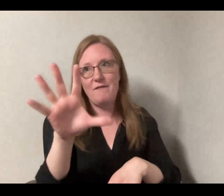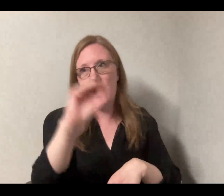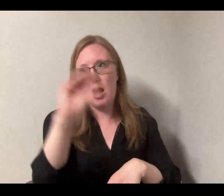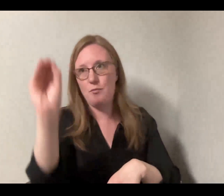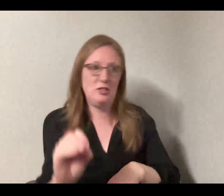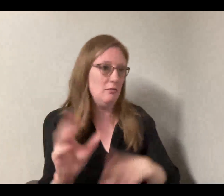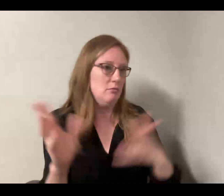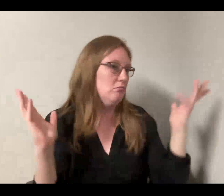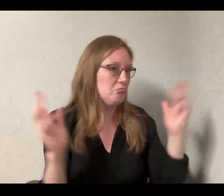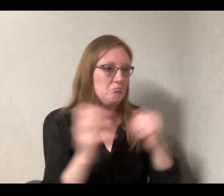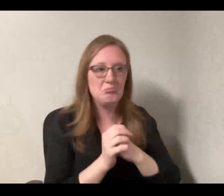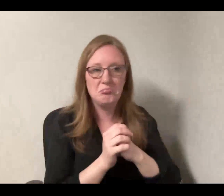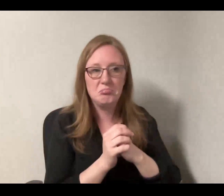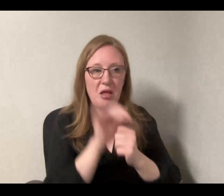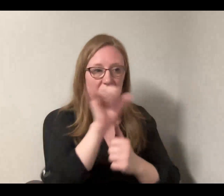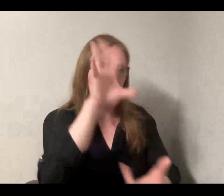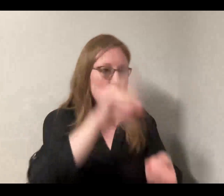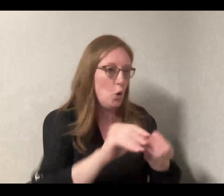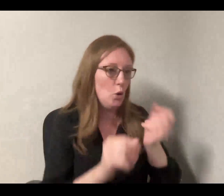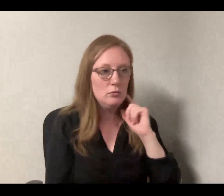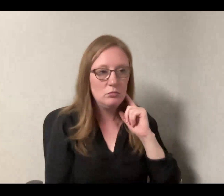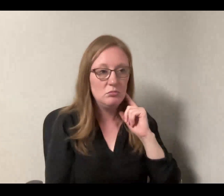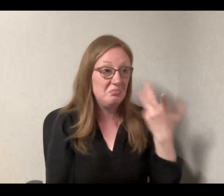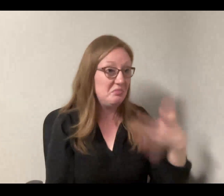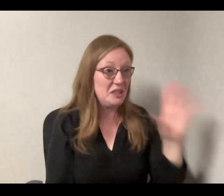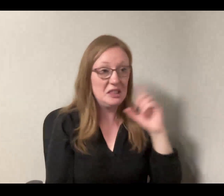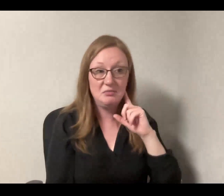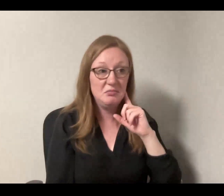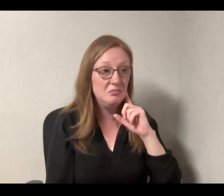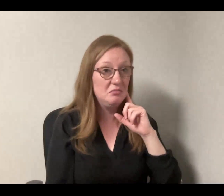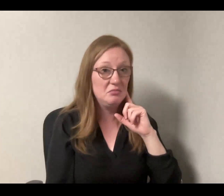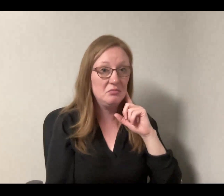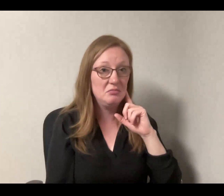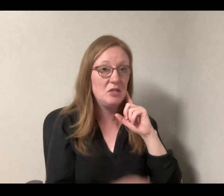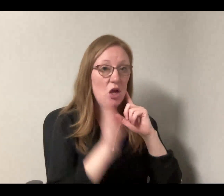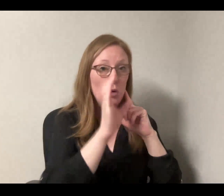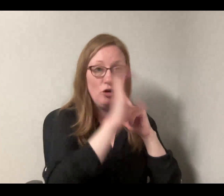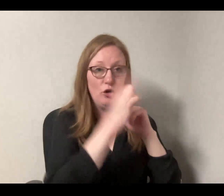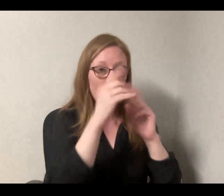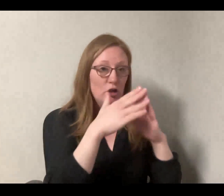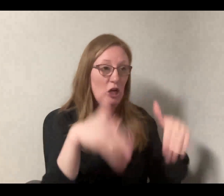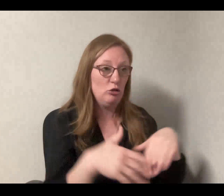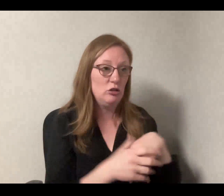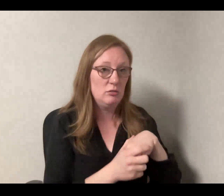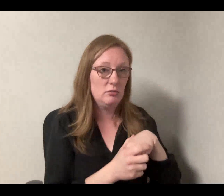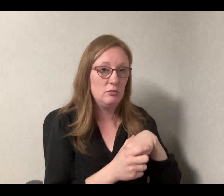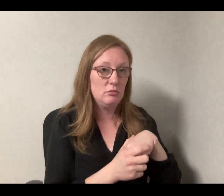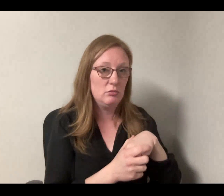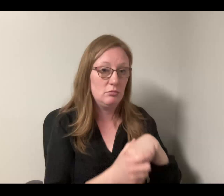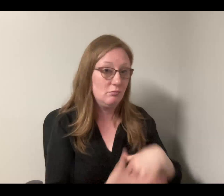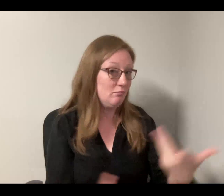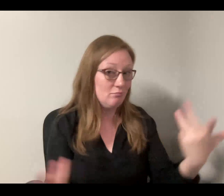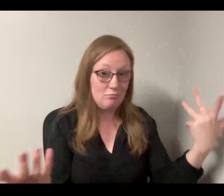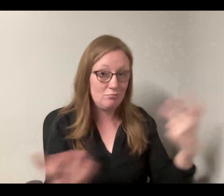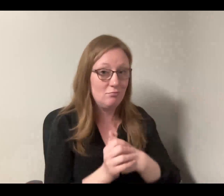5% of that total that are going to seek shelter, congregate shelter.